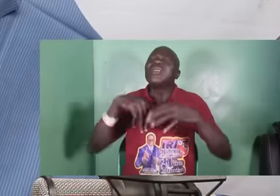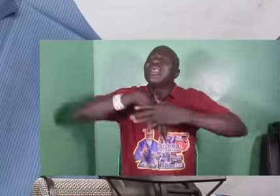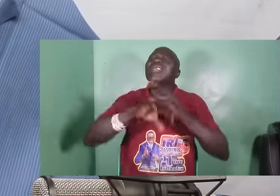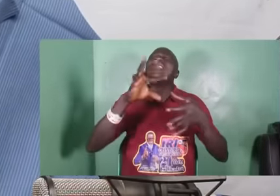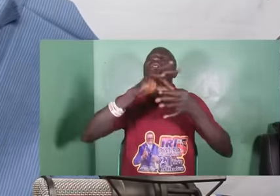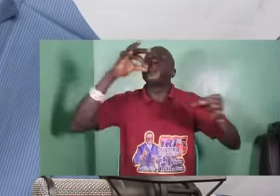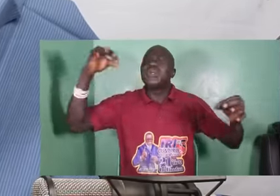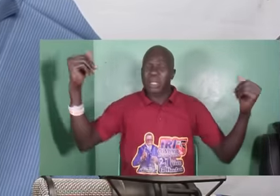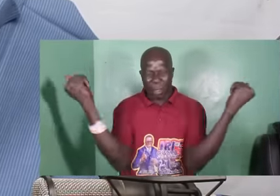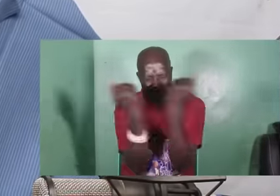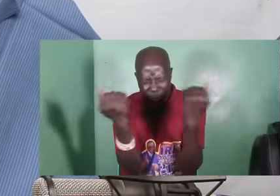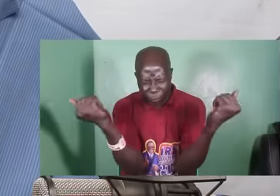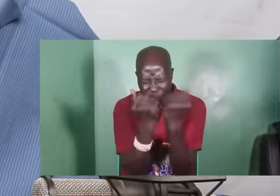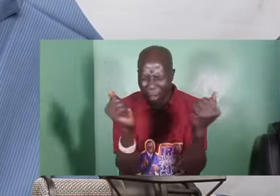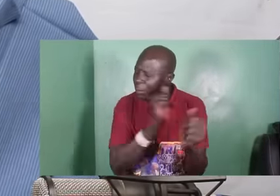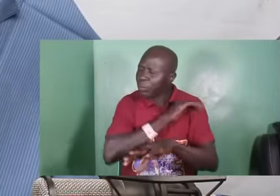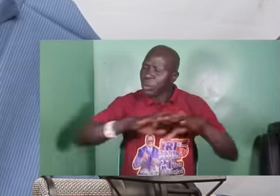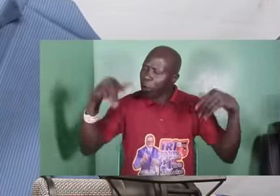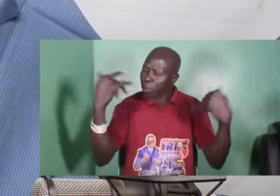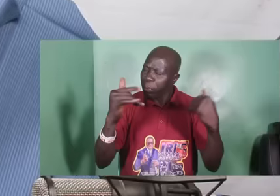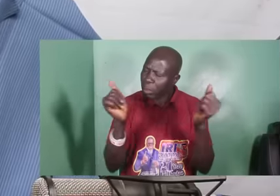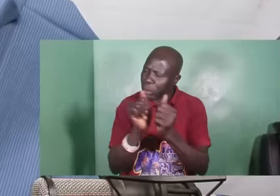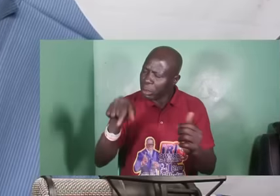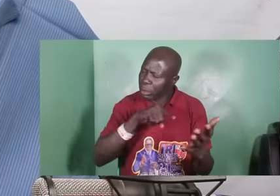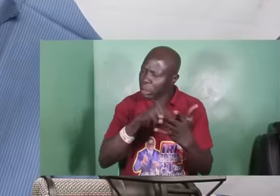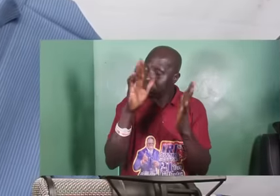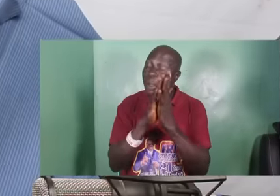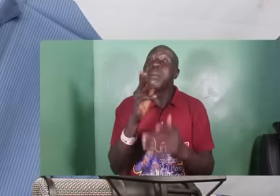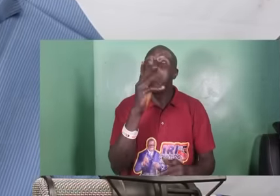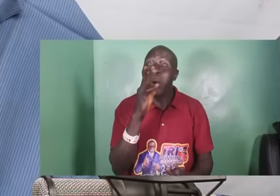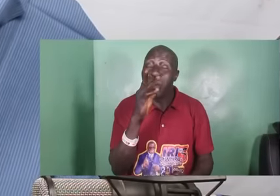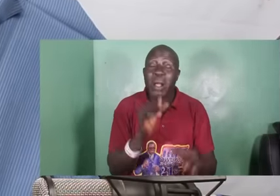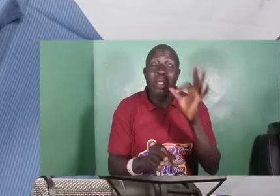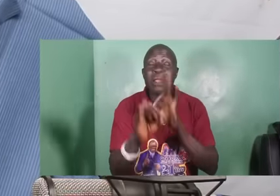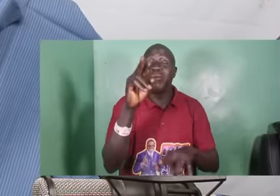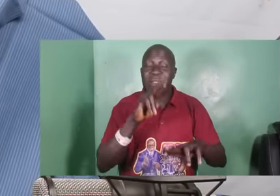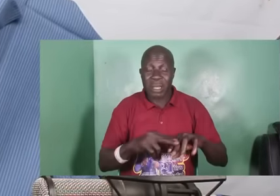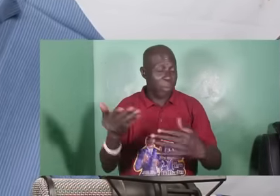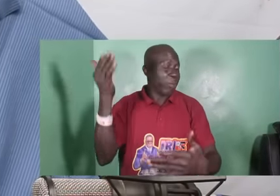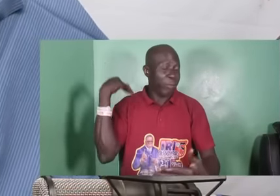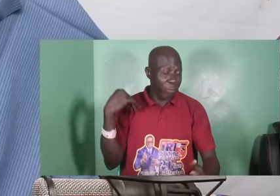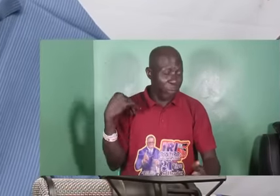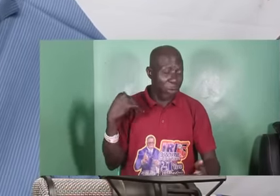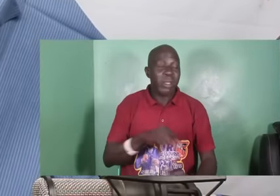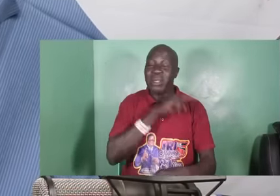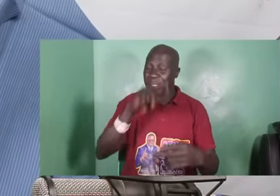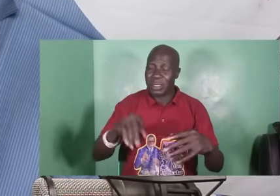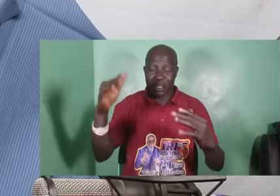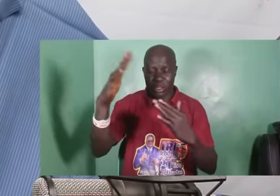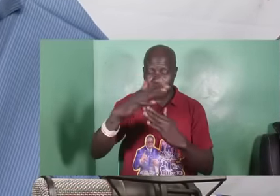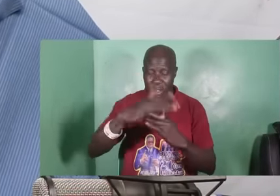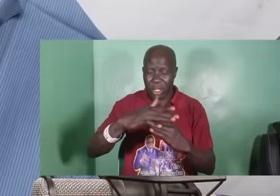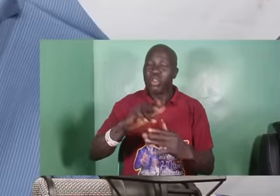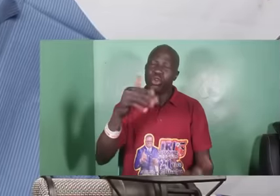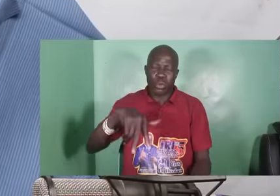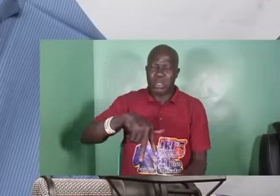melody le ja. But you can rest in the spirit. Must be aggression. Don't joke with the spirit. Mommy. If you are sitting before. Me korita. At the junction.